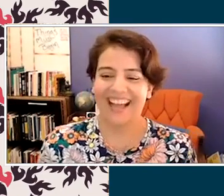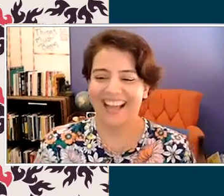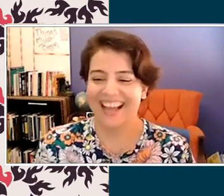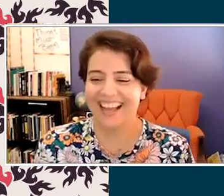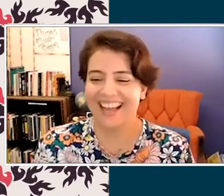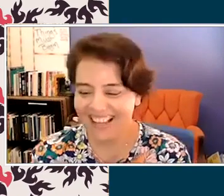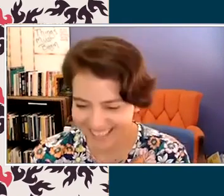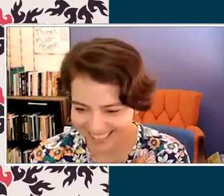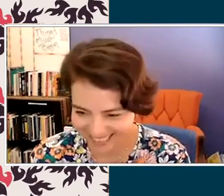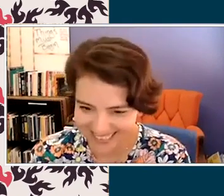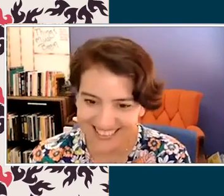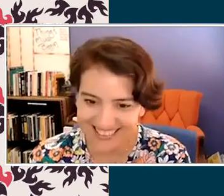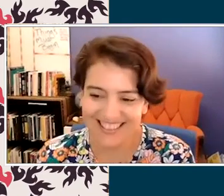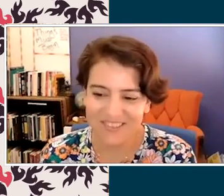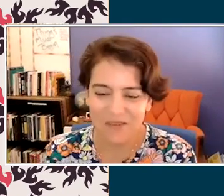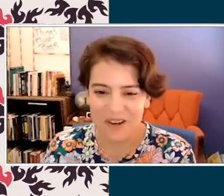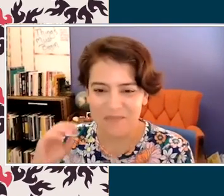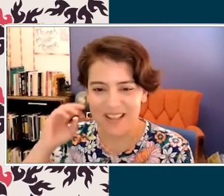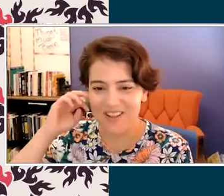Sweaty.